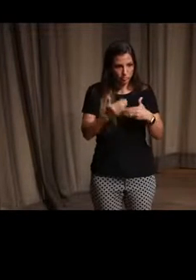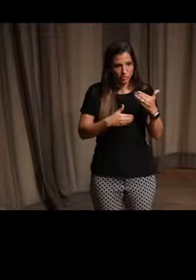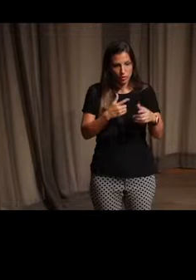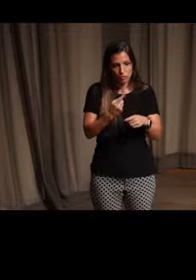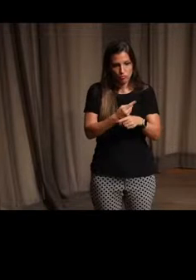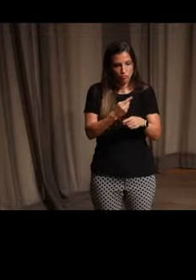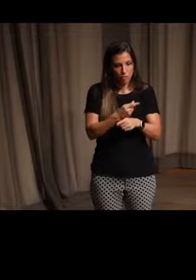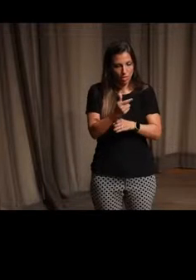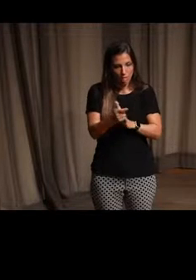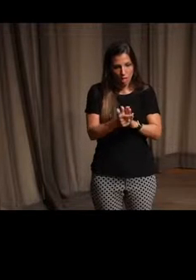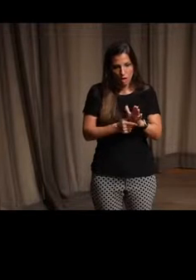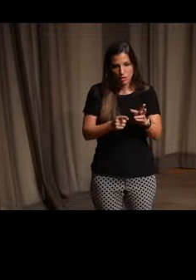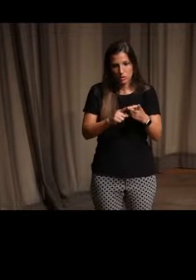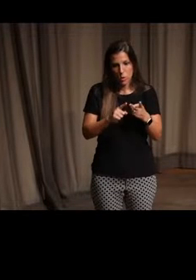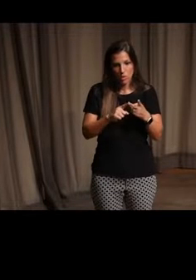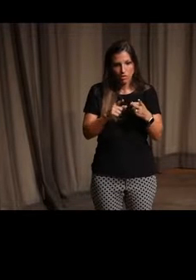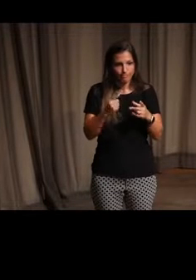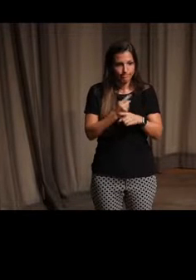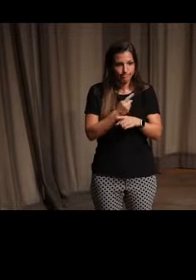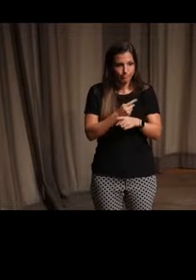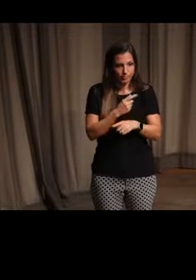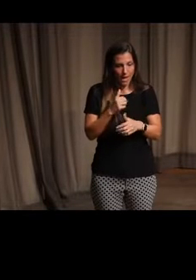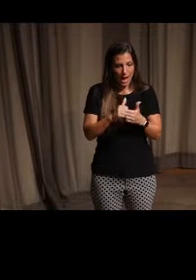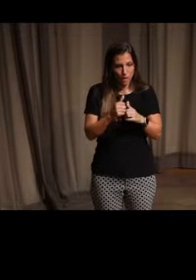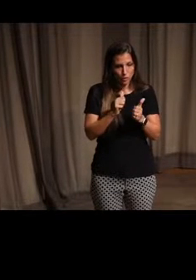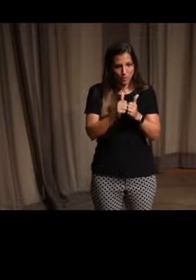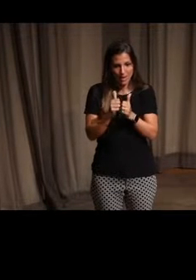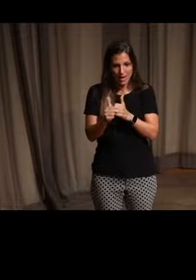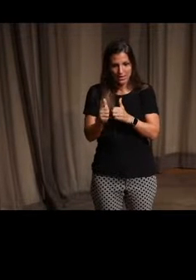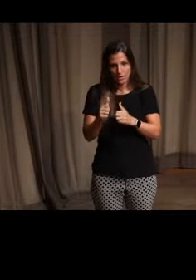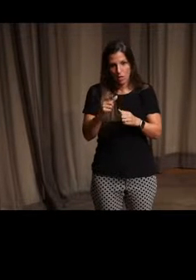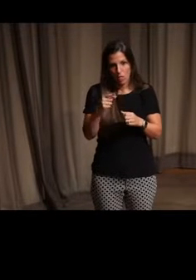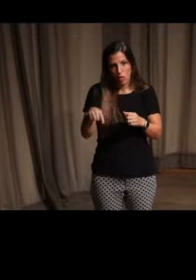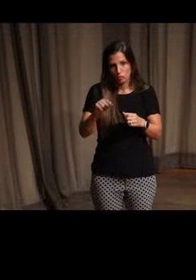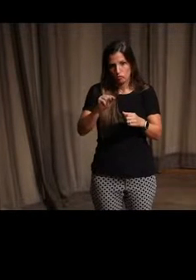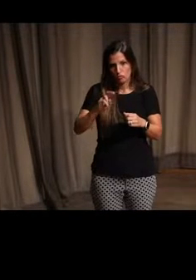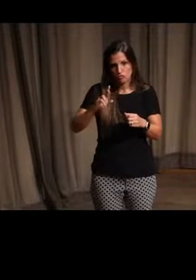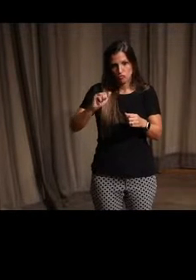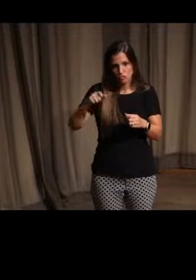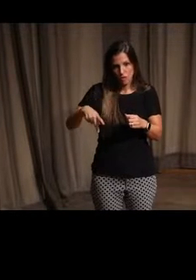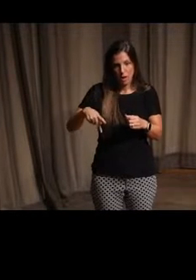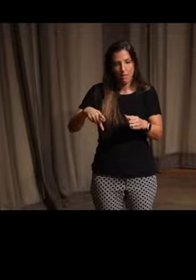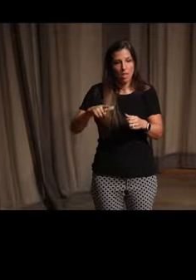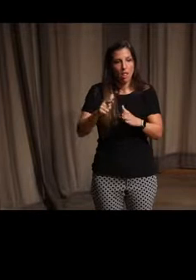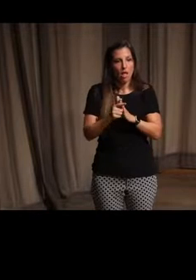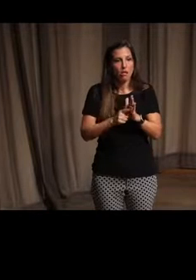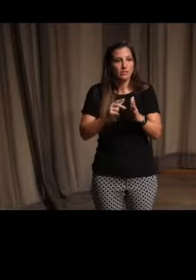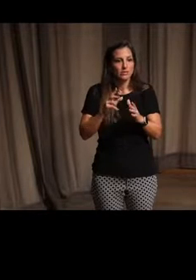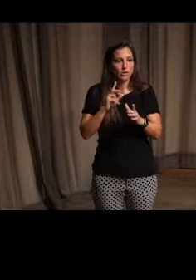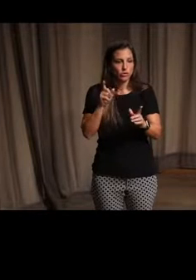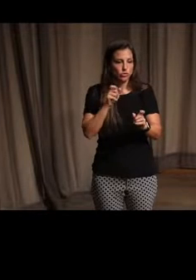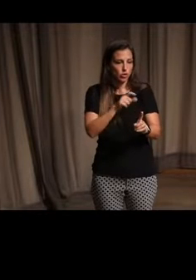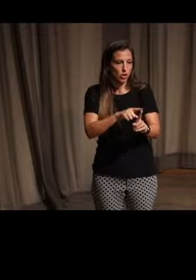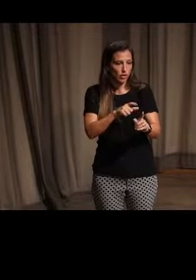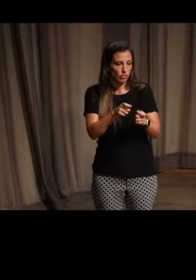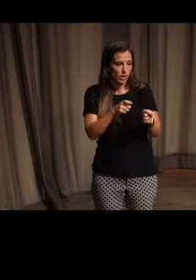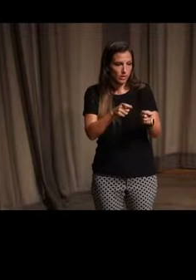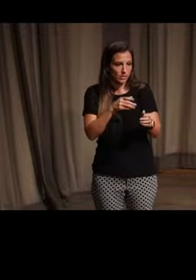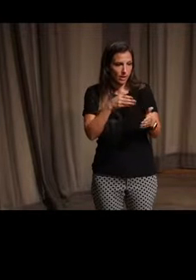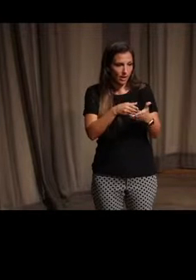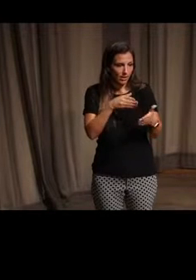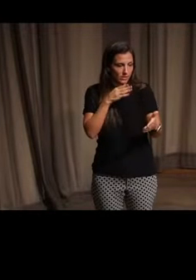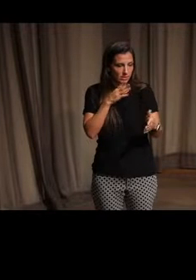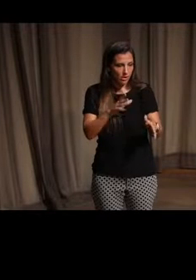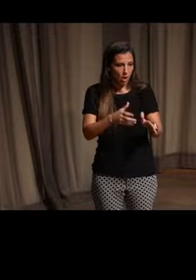conventional laws or the conventional ways of passing trap laws. Trap laws being a targeted regulation against